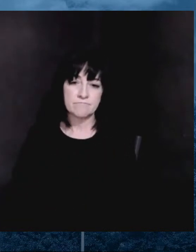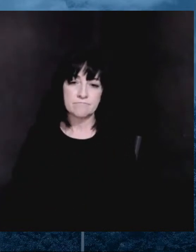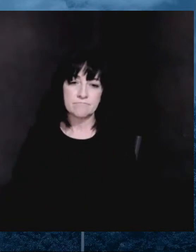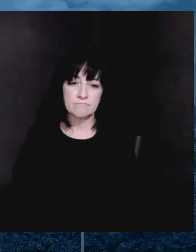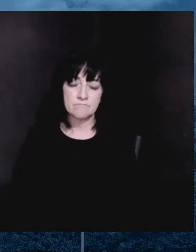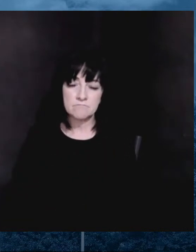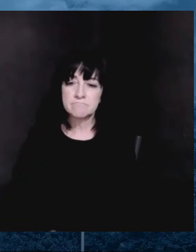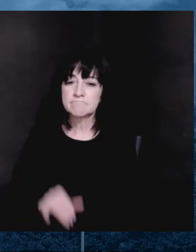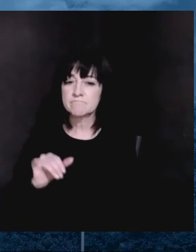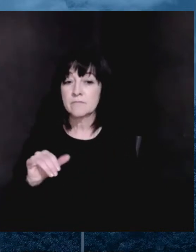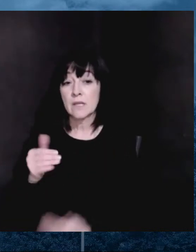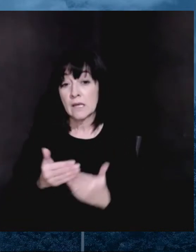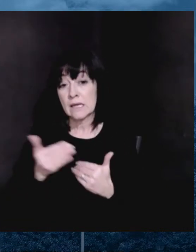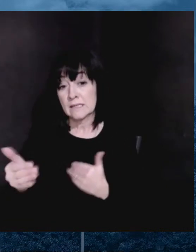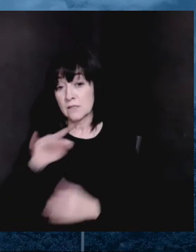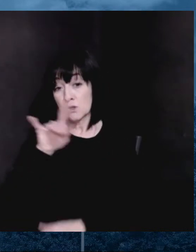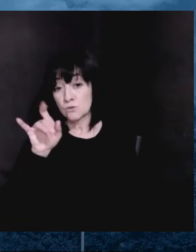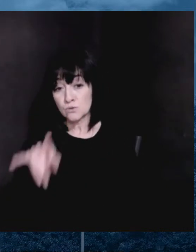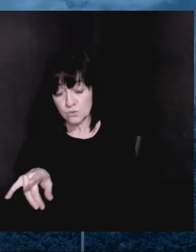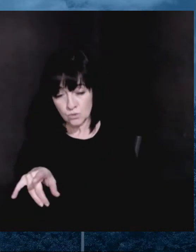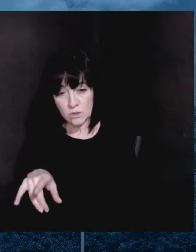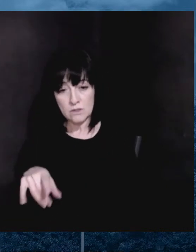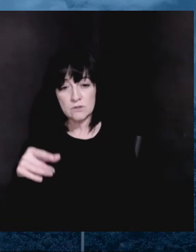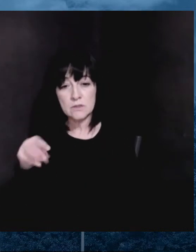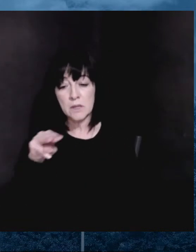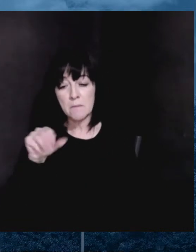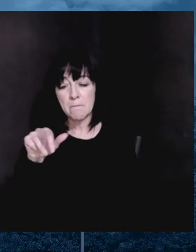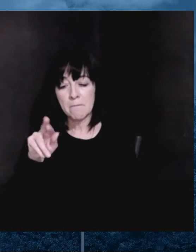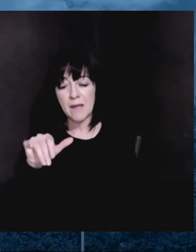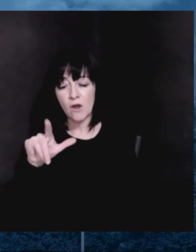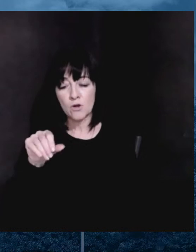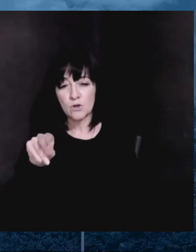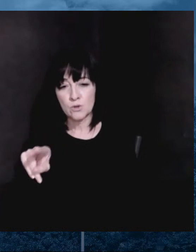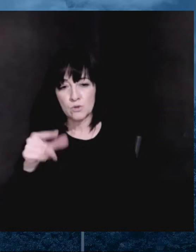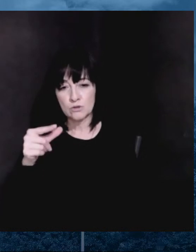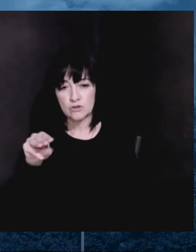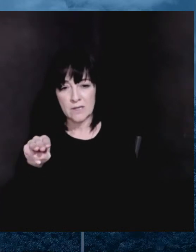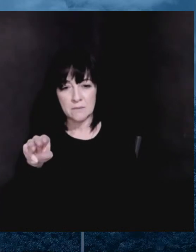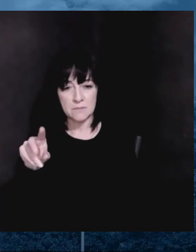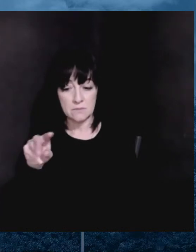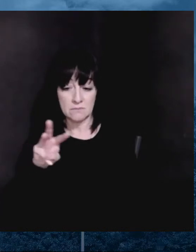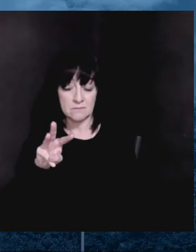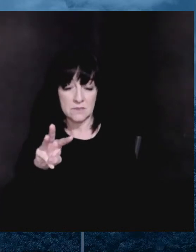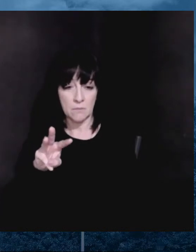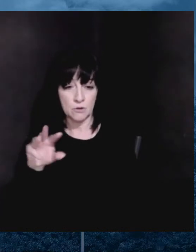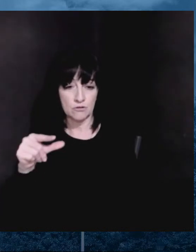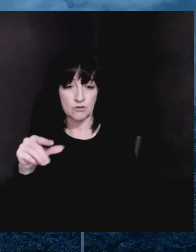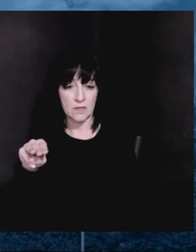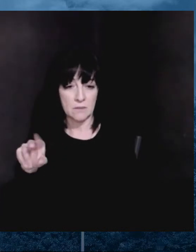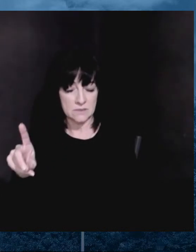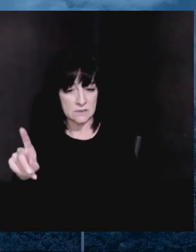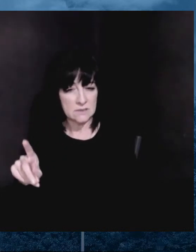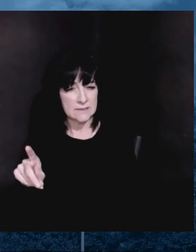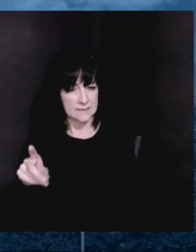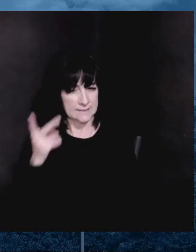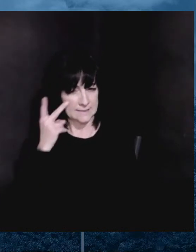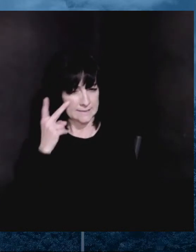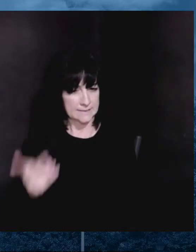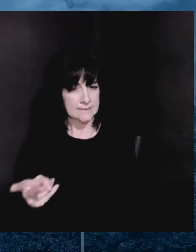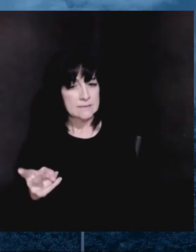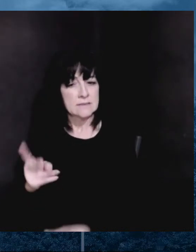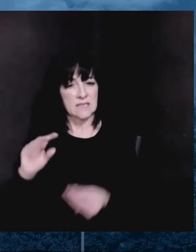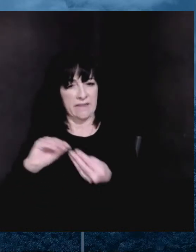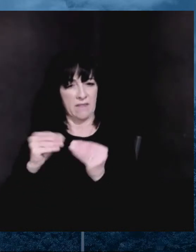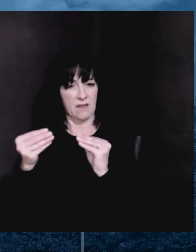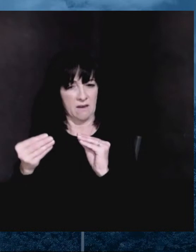Next question is from Mary Lou at WGMD. Looking at the number of vaccines already given and the total amount Delaware has received, it